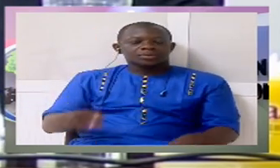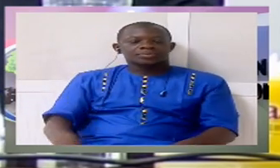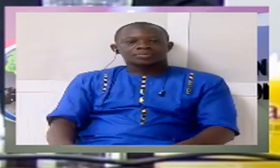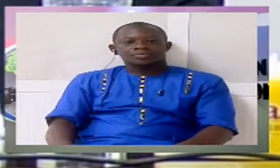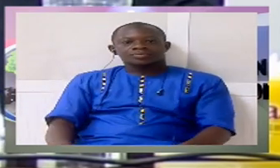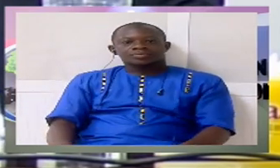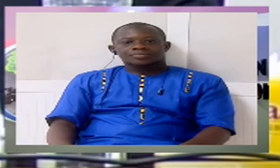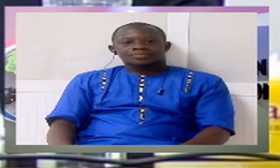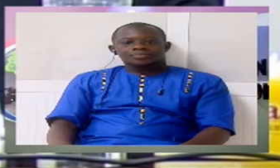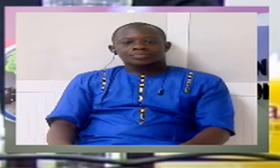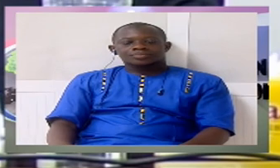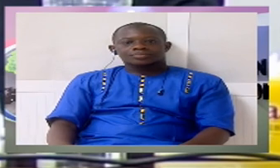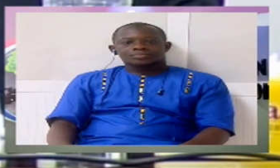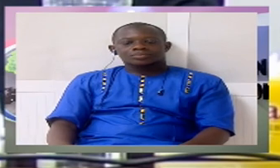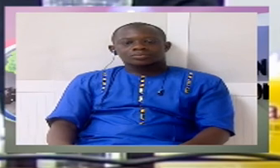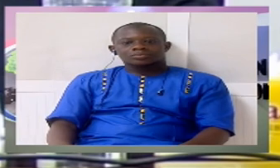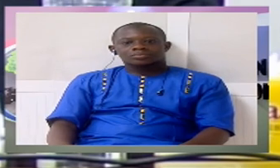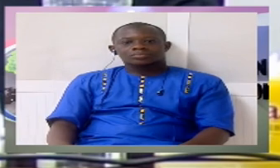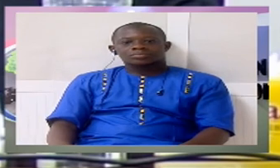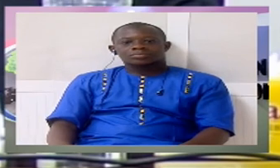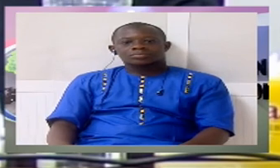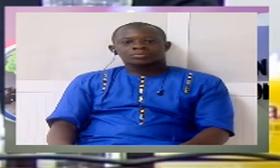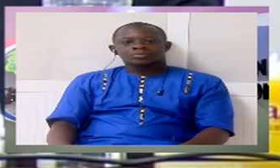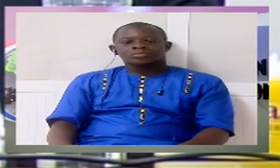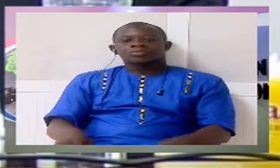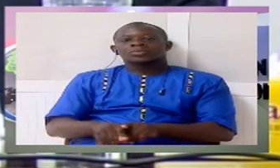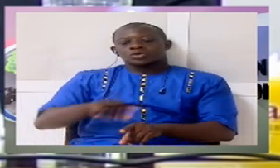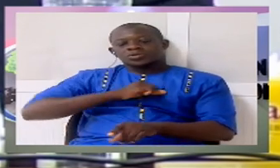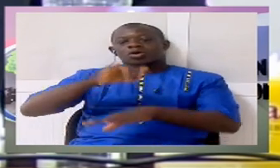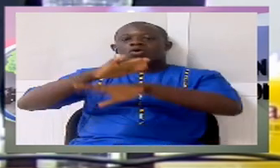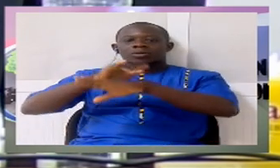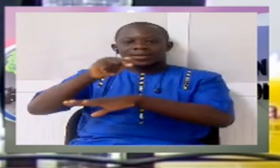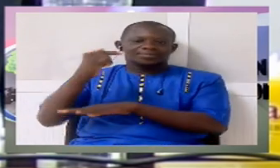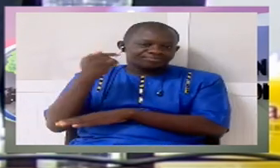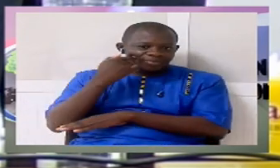Senegambia ñom lifene bes bobu that day. No,